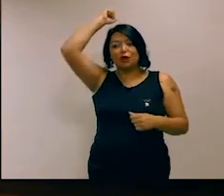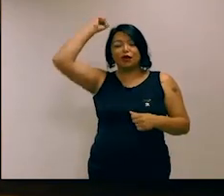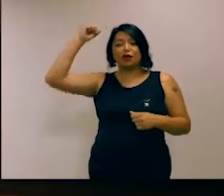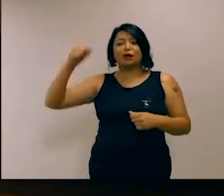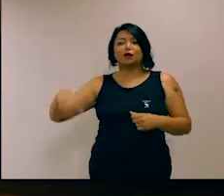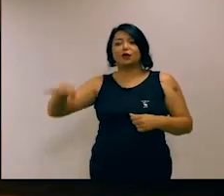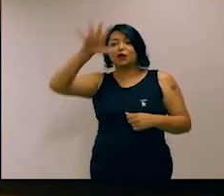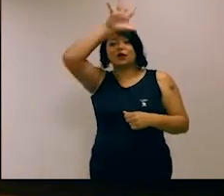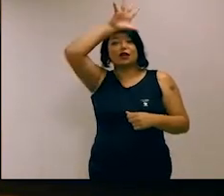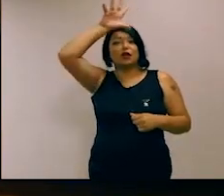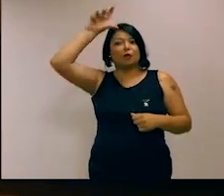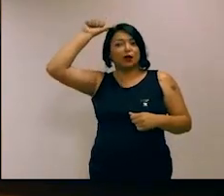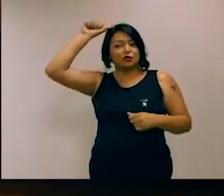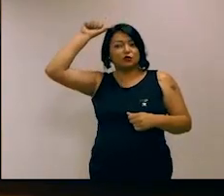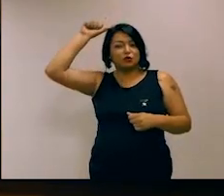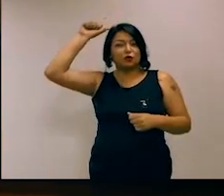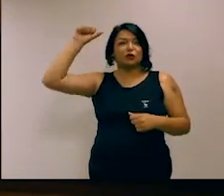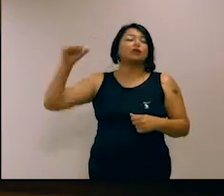firemen